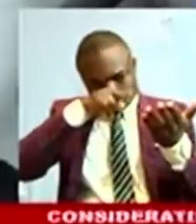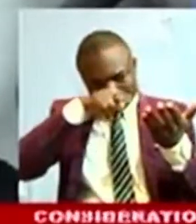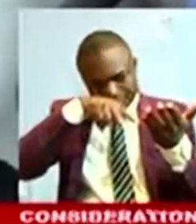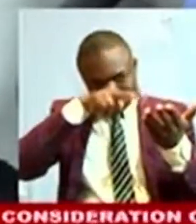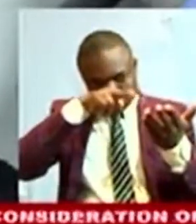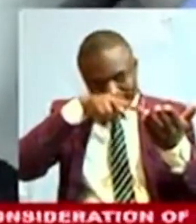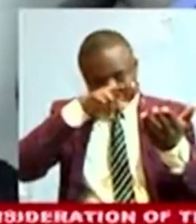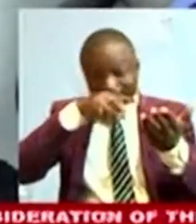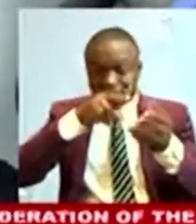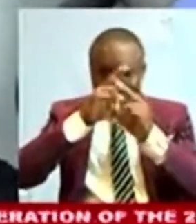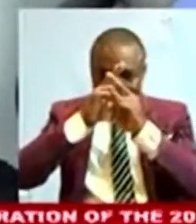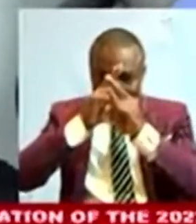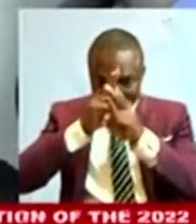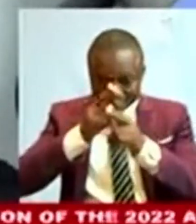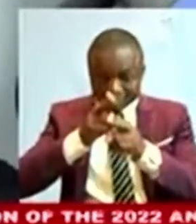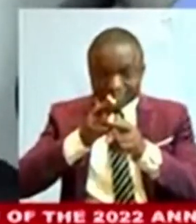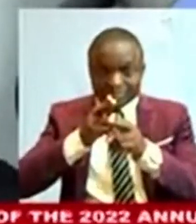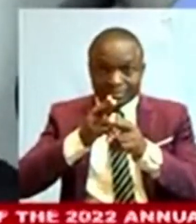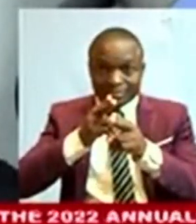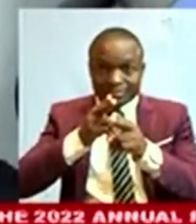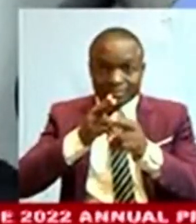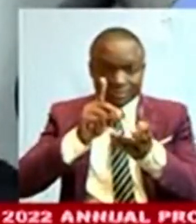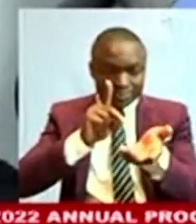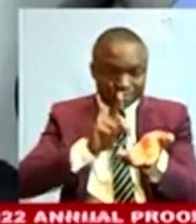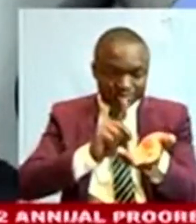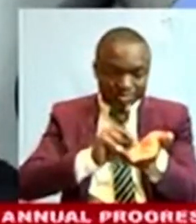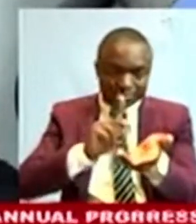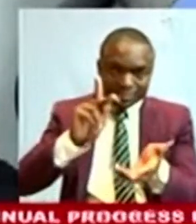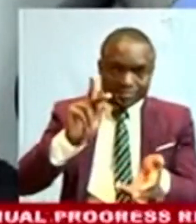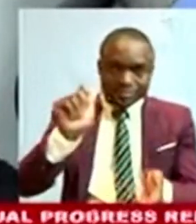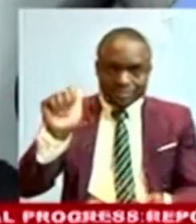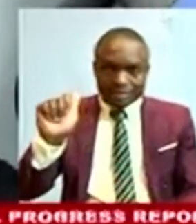from Honorable Christopher Karila on